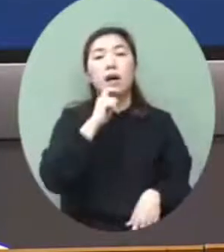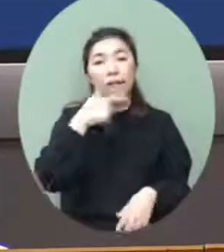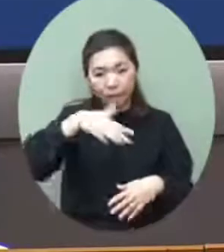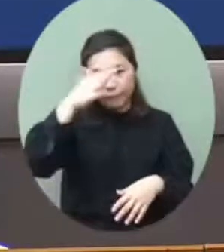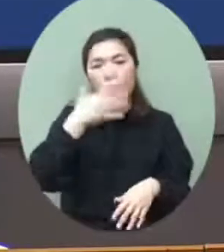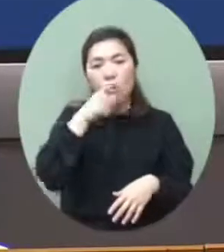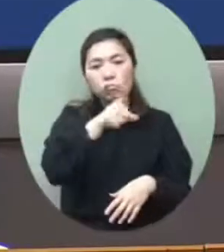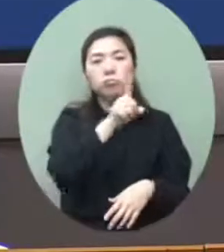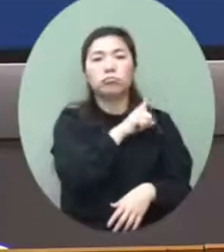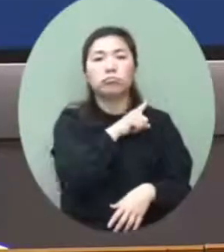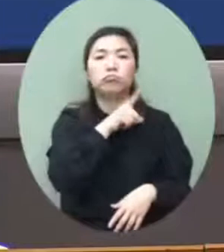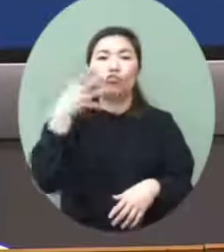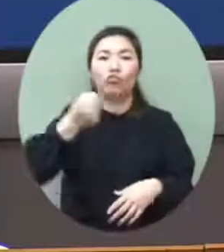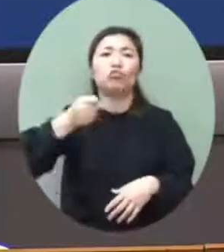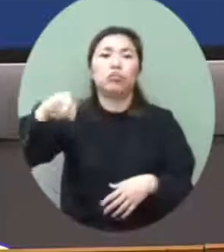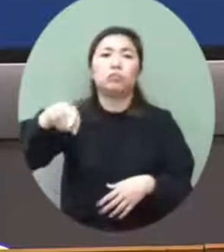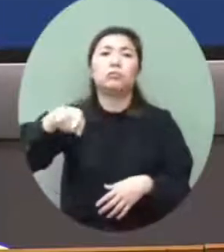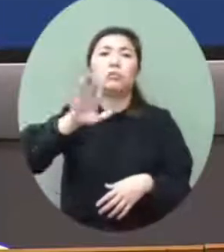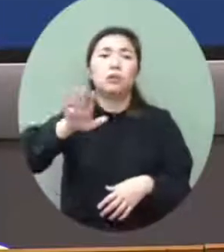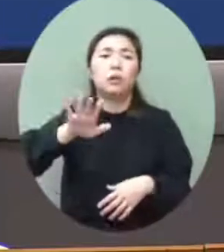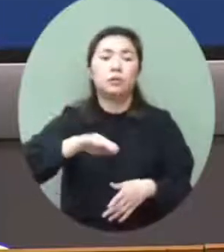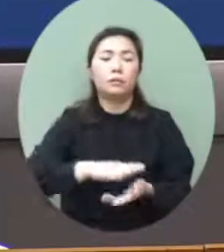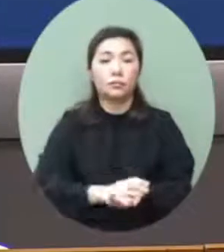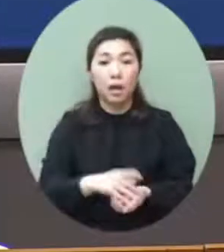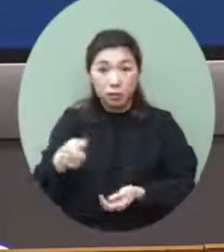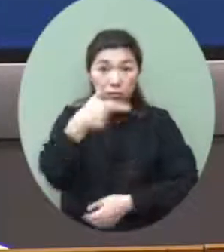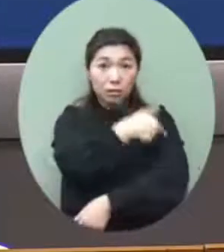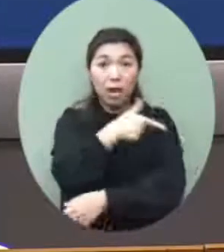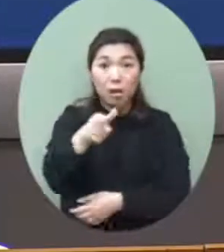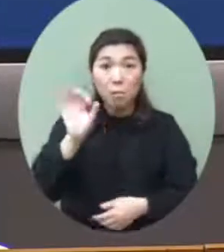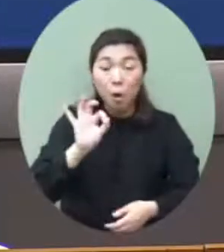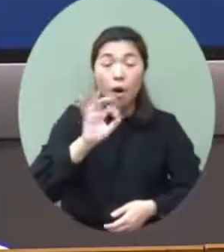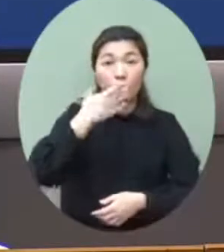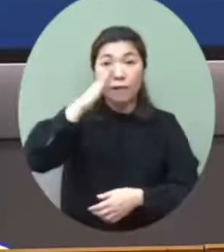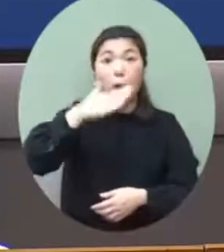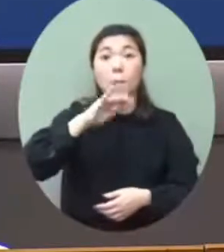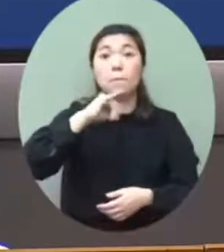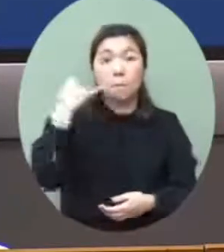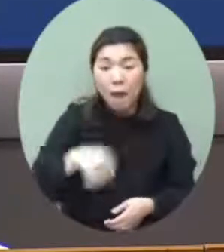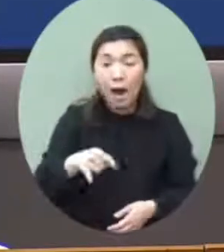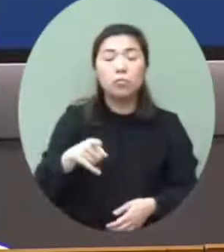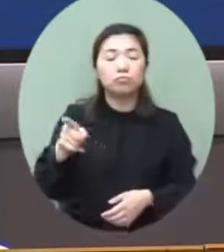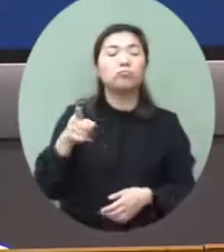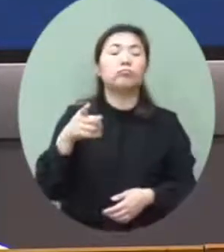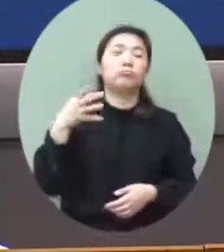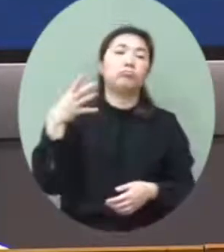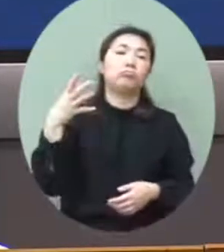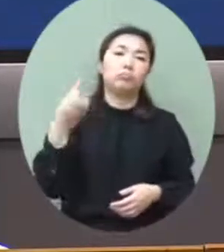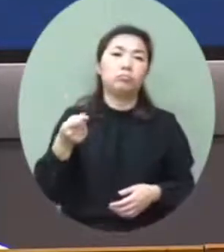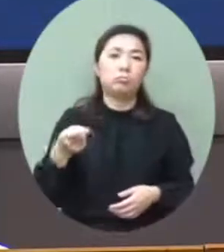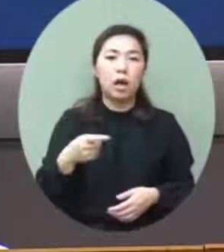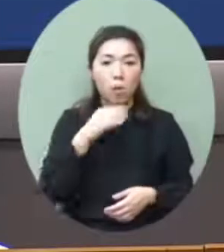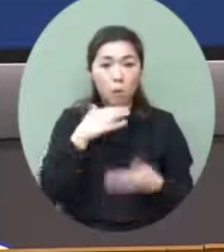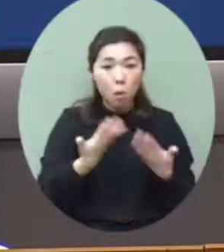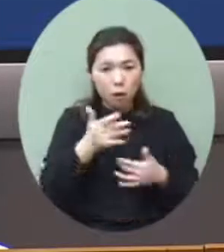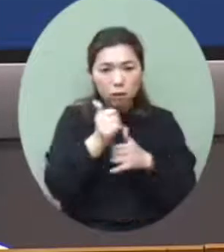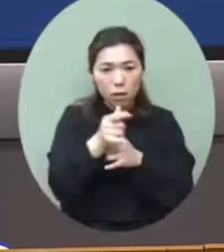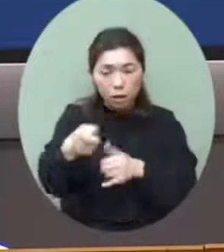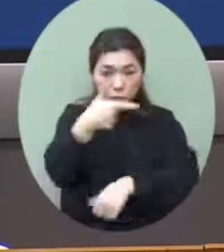activities. Of course, we won't say that no vaccination means that you can't go to school,